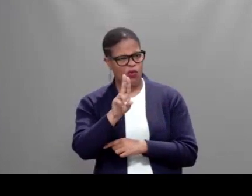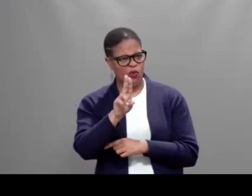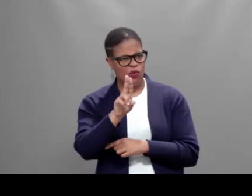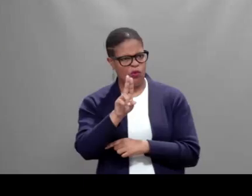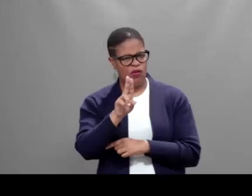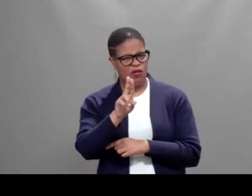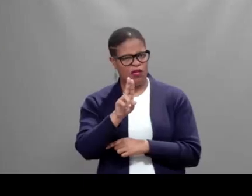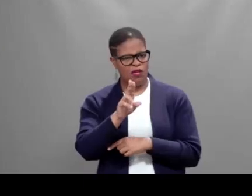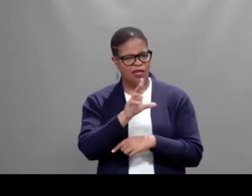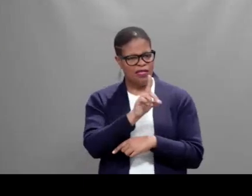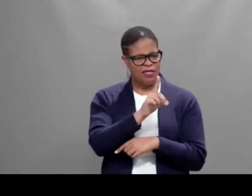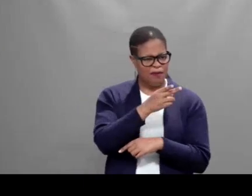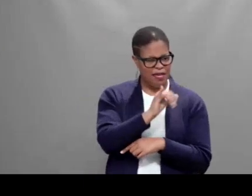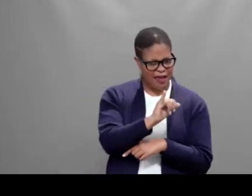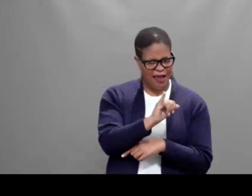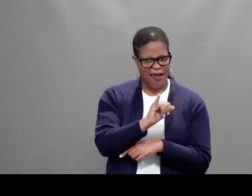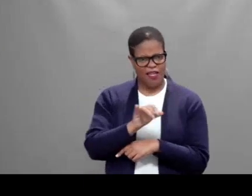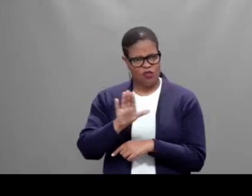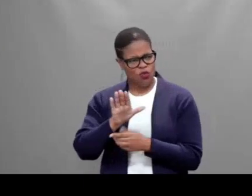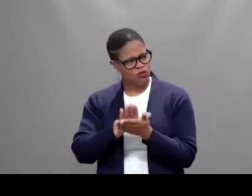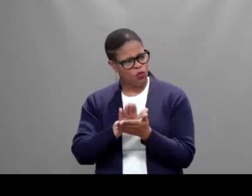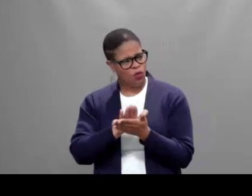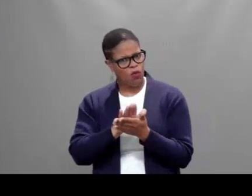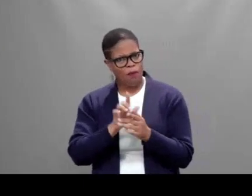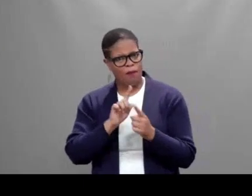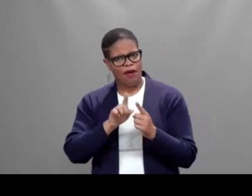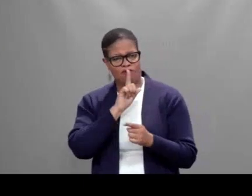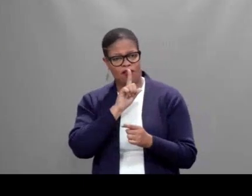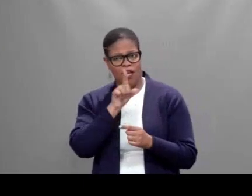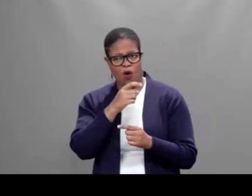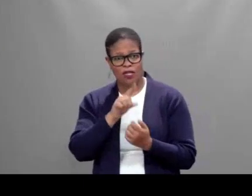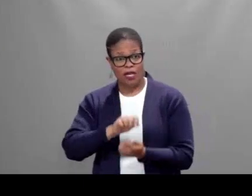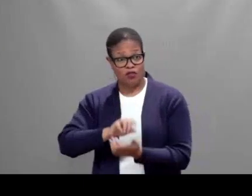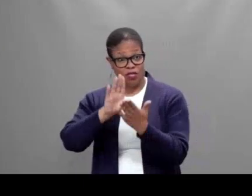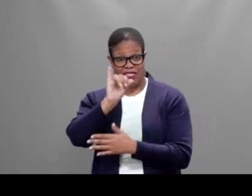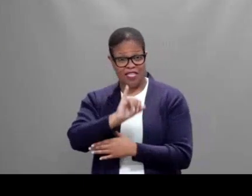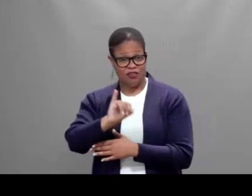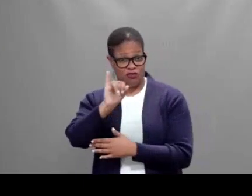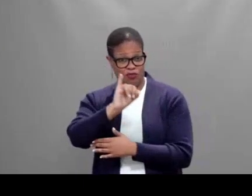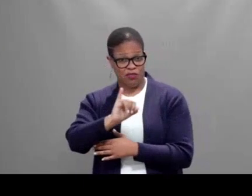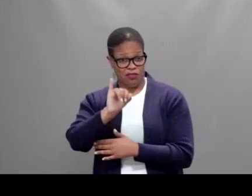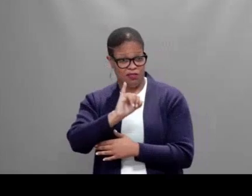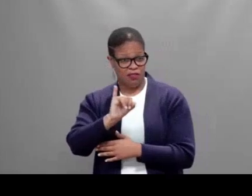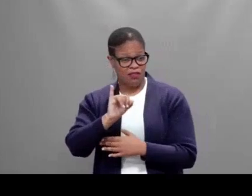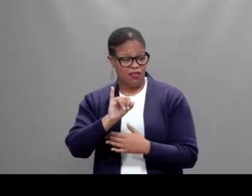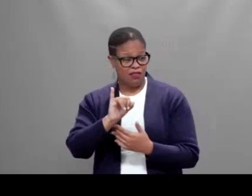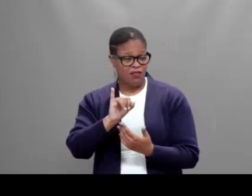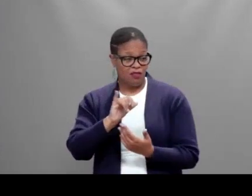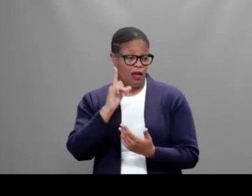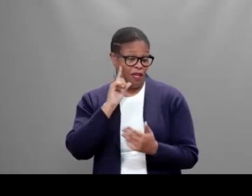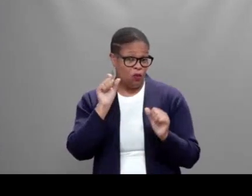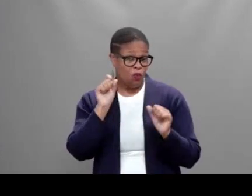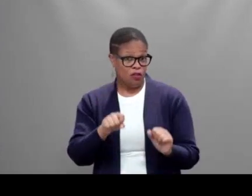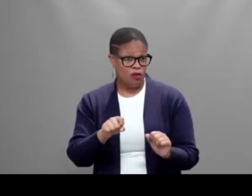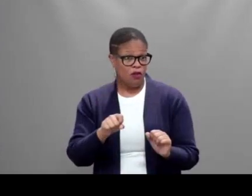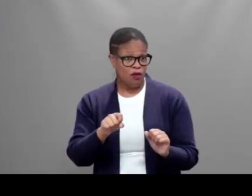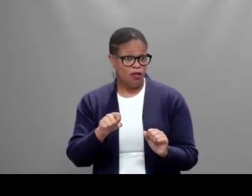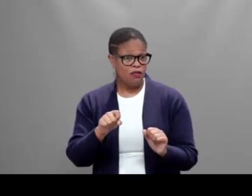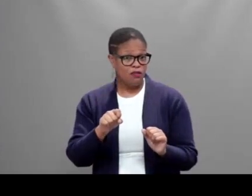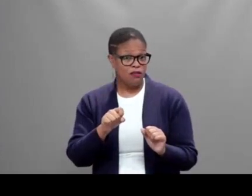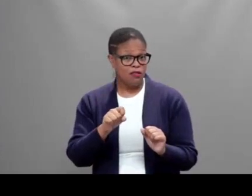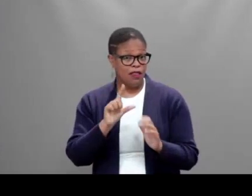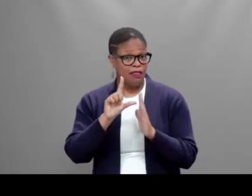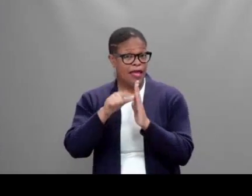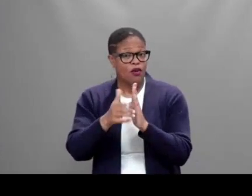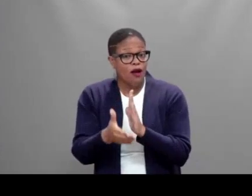between DPI and your school, but it really only addresses the insurance pieces. So I think we could come back and either